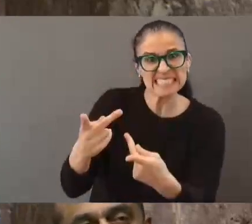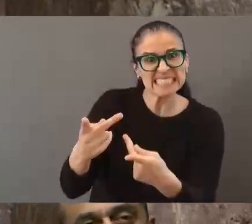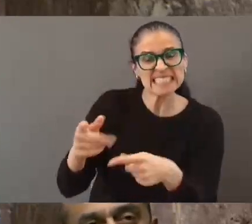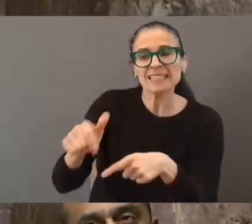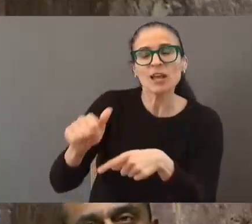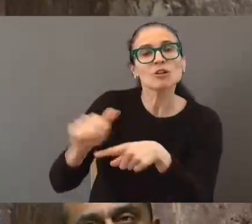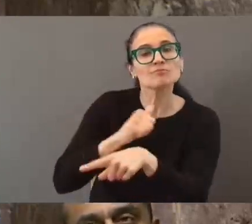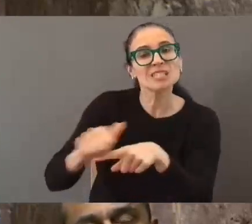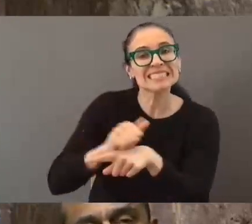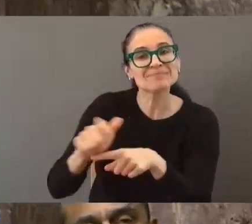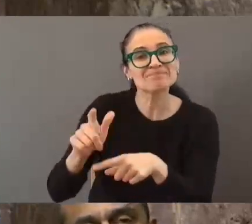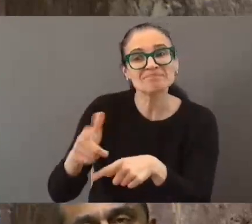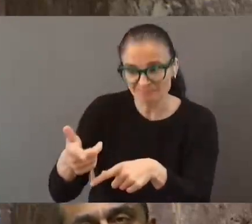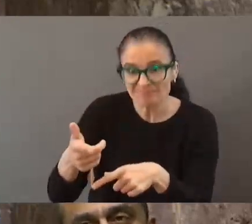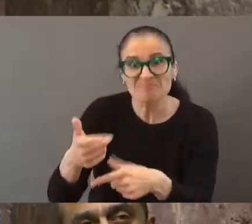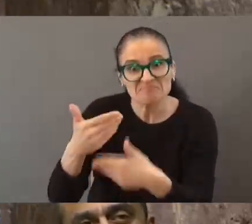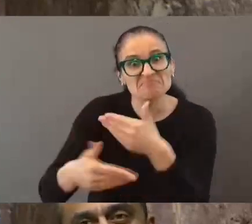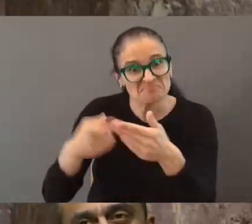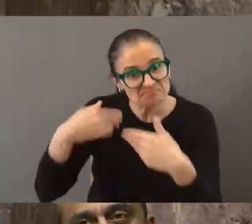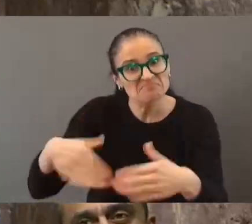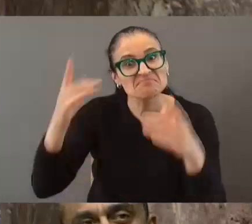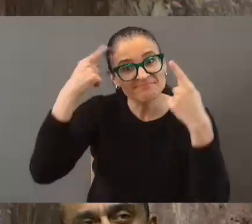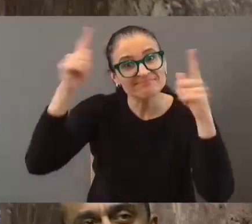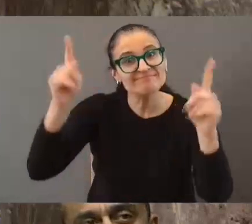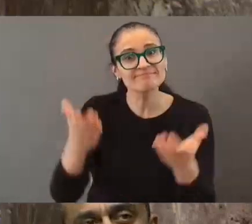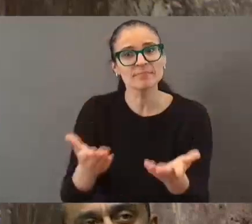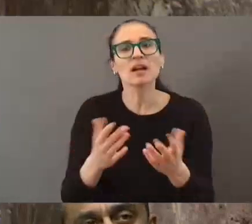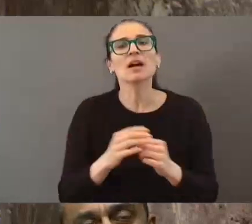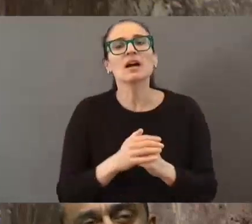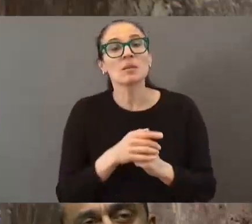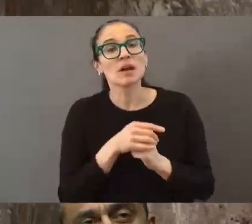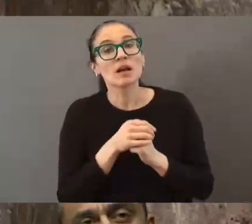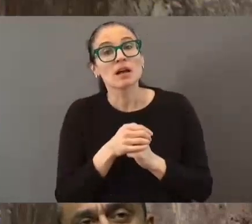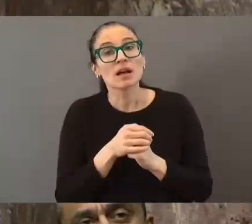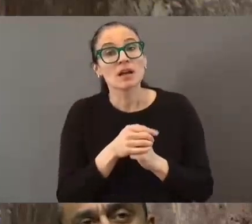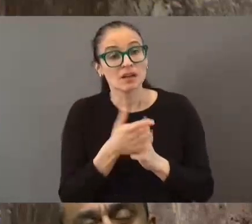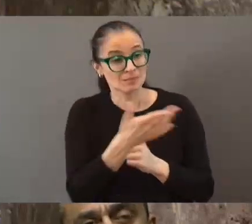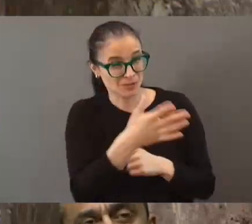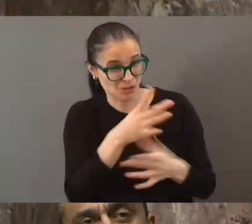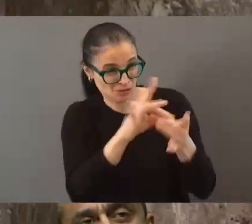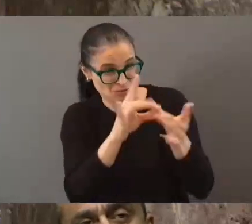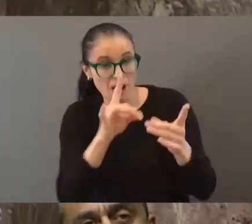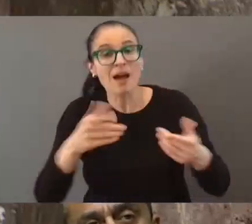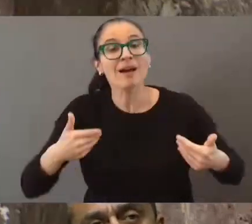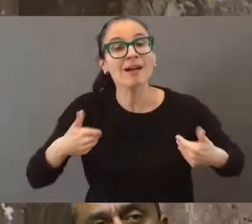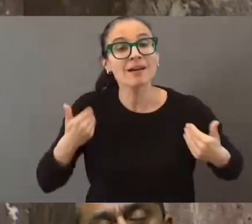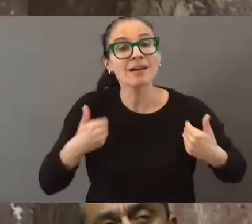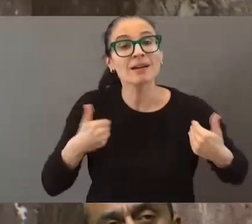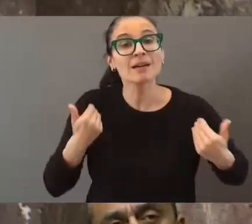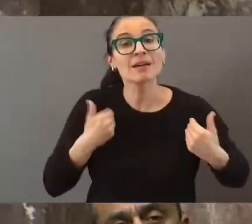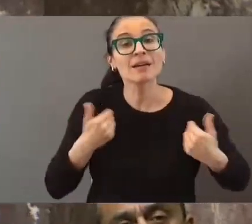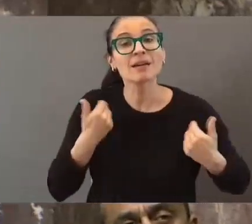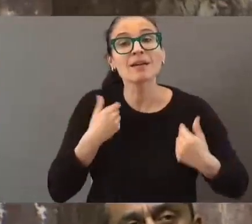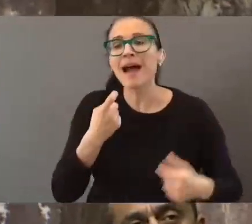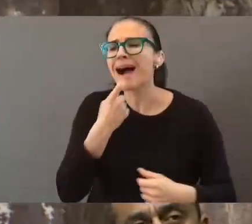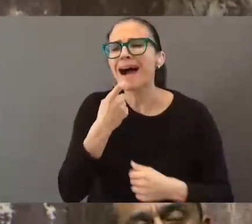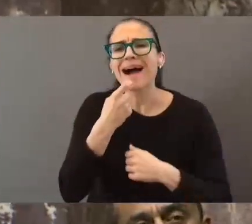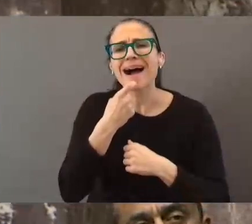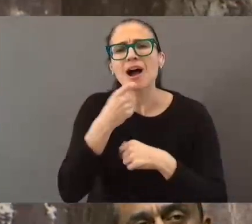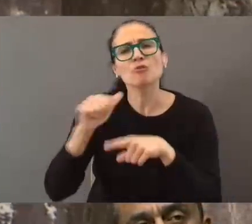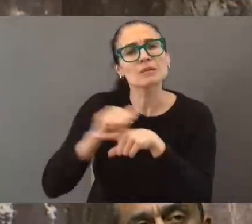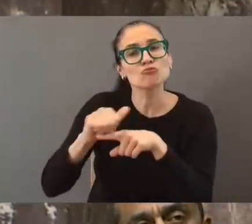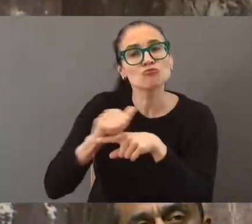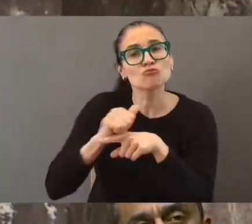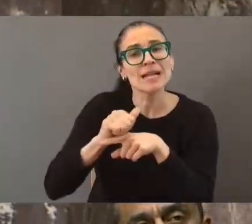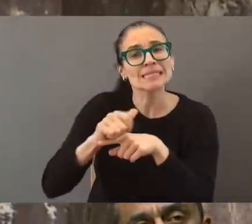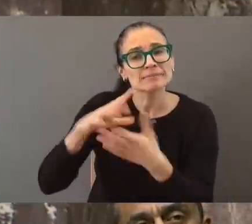When you're talking about the young iron worker apprentice that's working on the Patella Bridge, Honourable Speaker, that's learning the skills, that's going to give a career for a